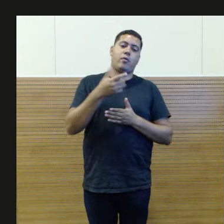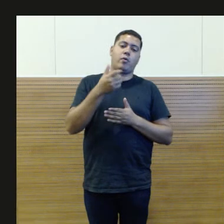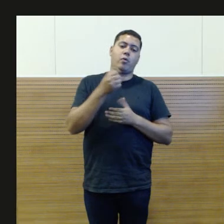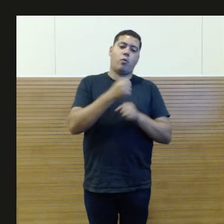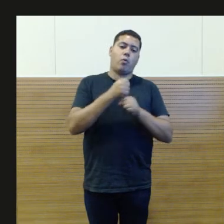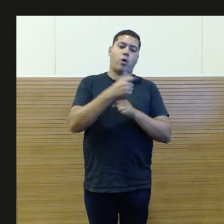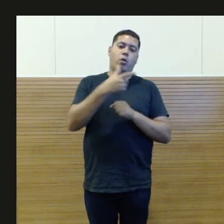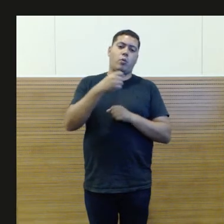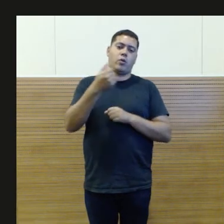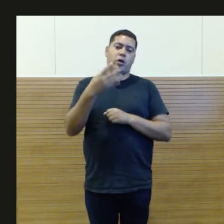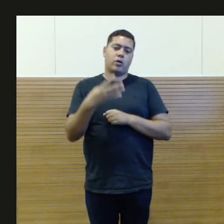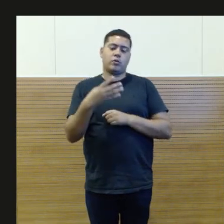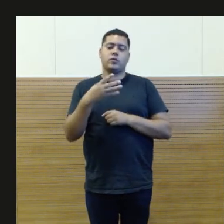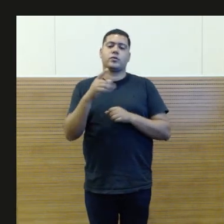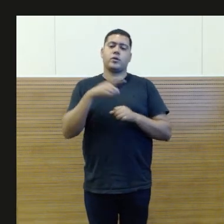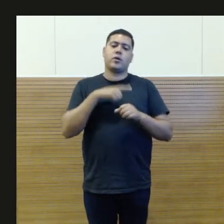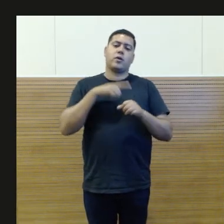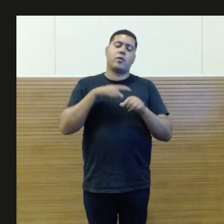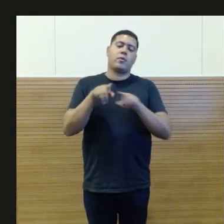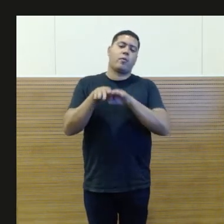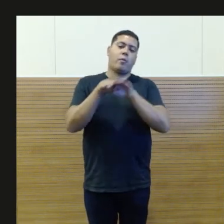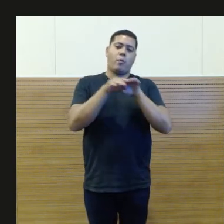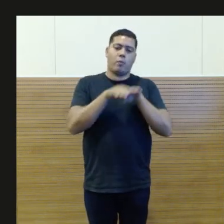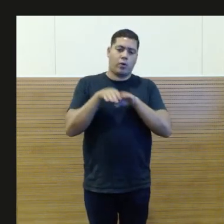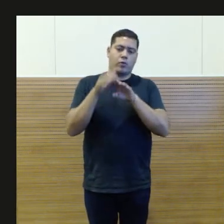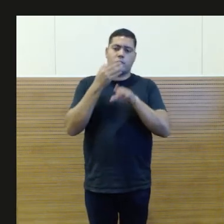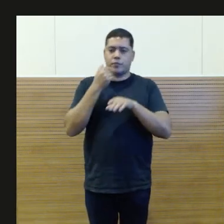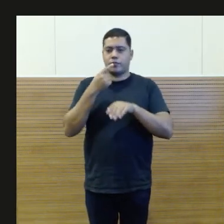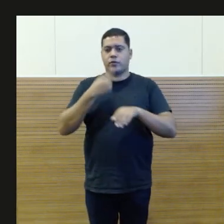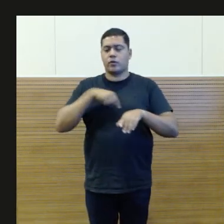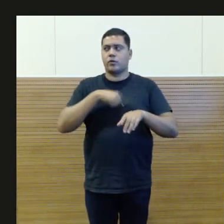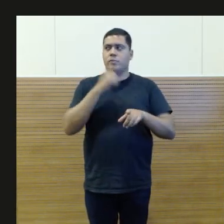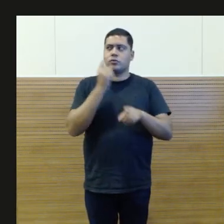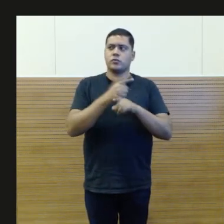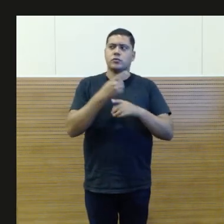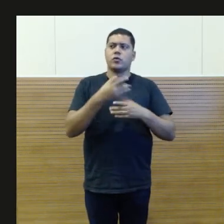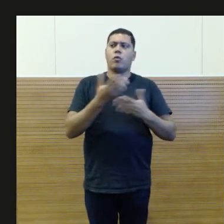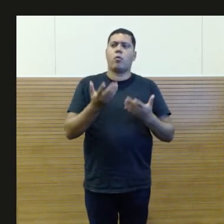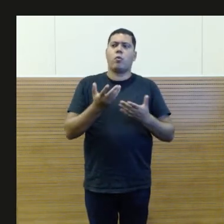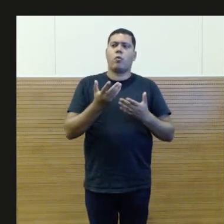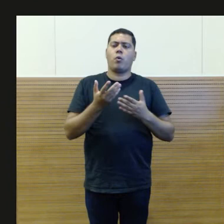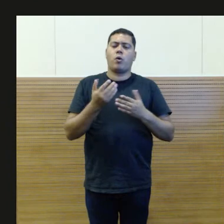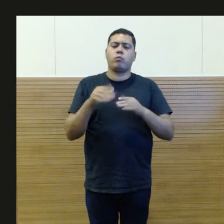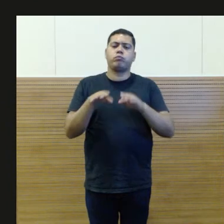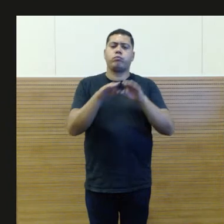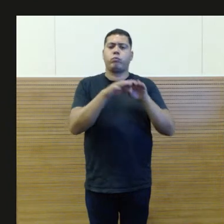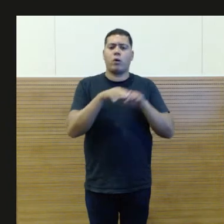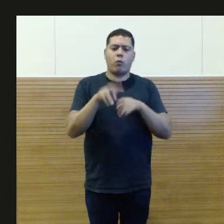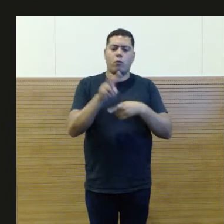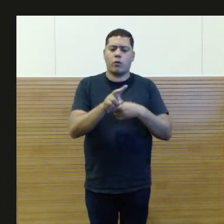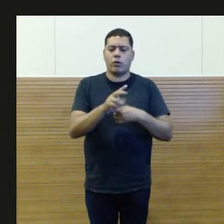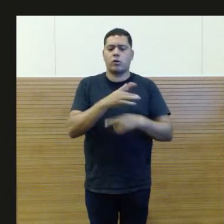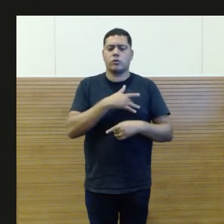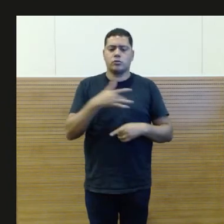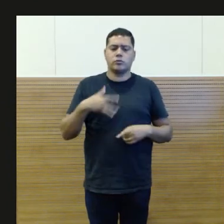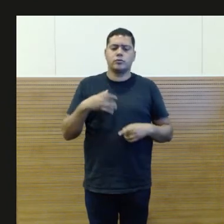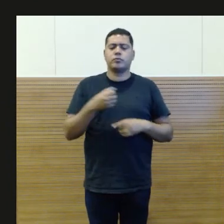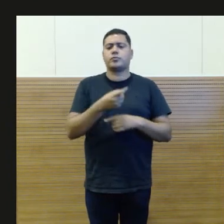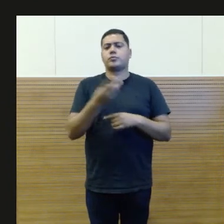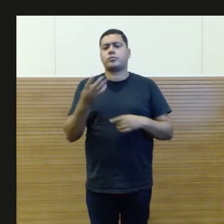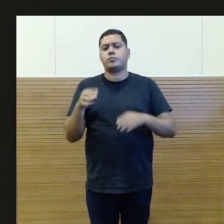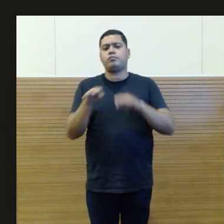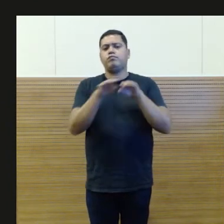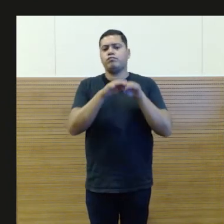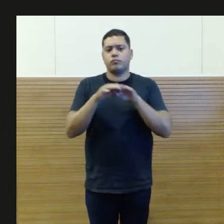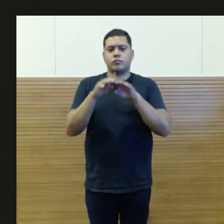hosted podcasts on the theme to reach the main target. And besides that, we have short videos for the population with regards to